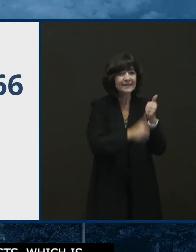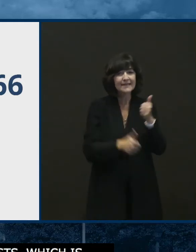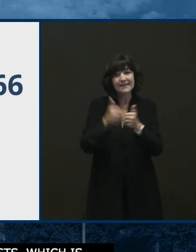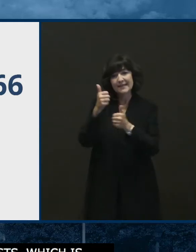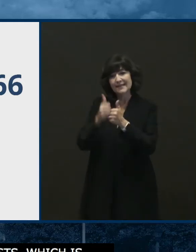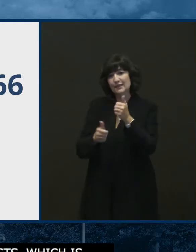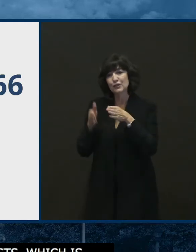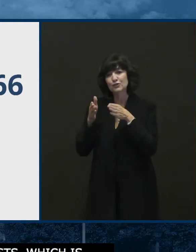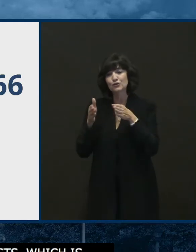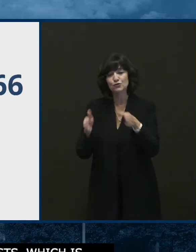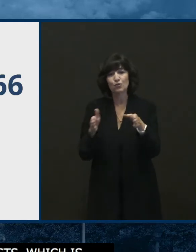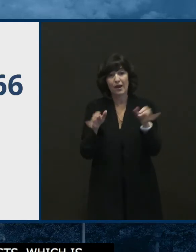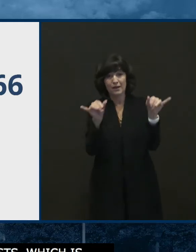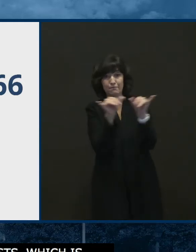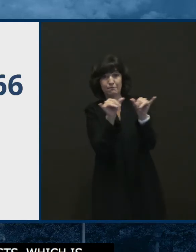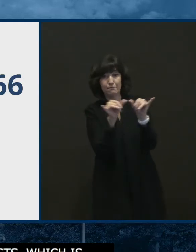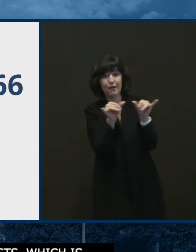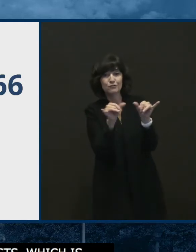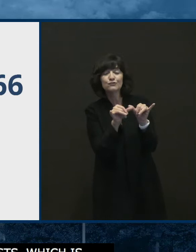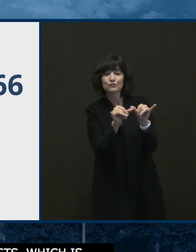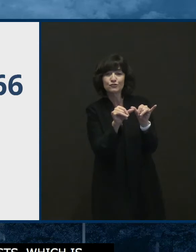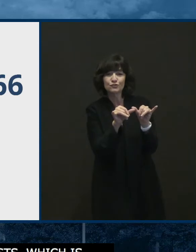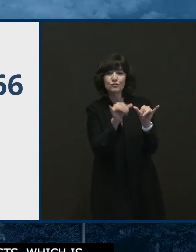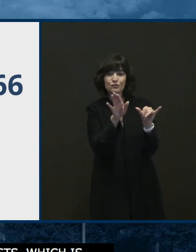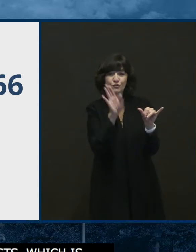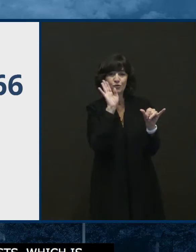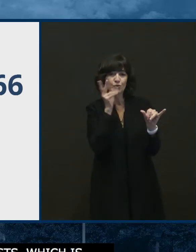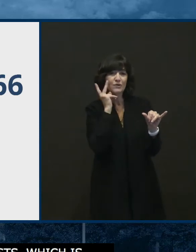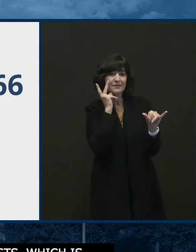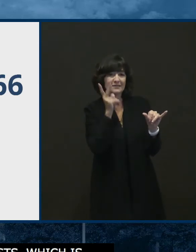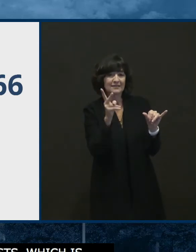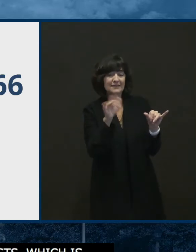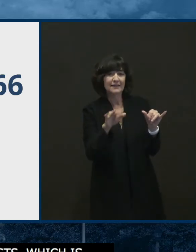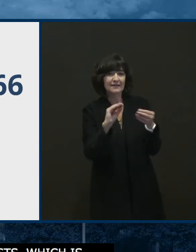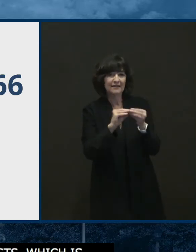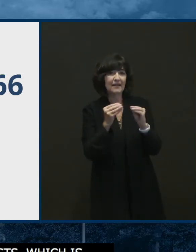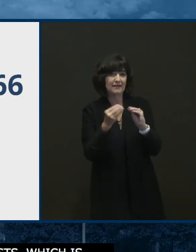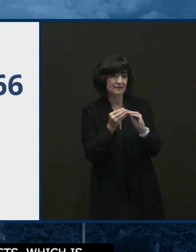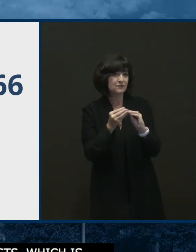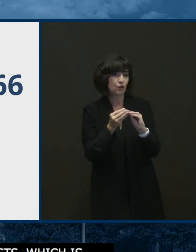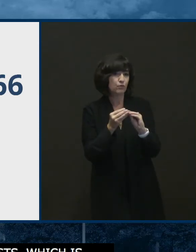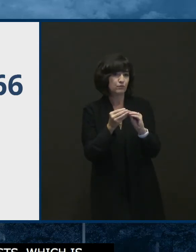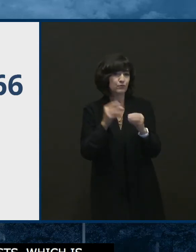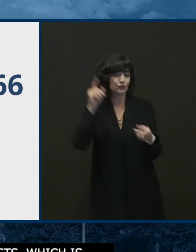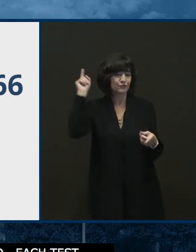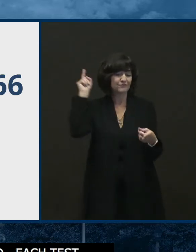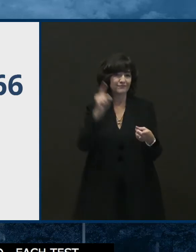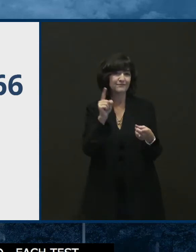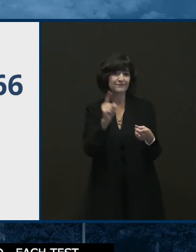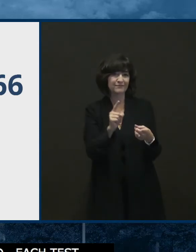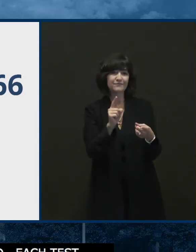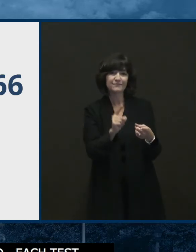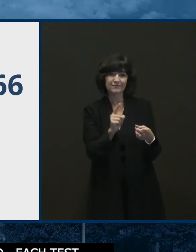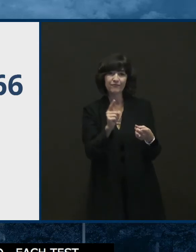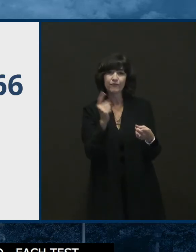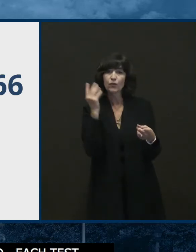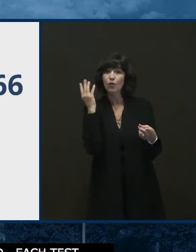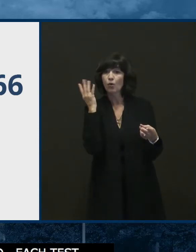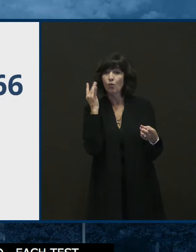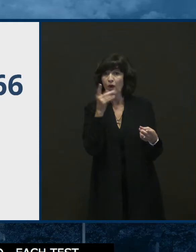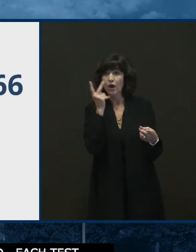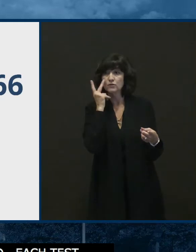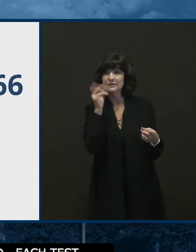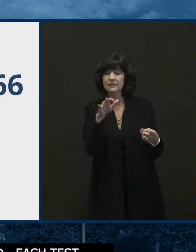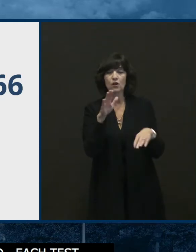value, but you will see that number going down once we switch over to the test-based approach. And you should see that on